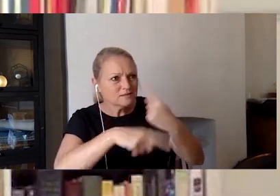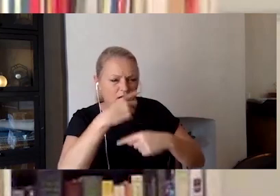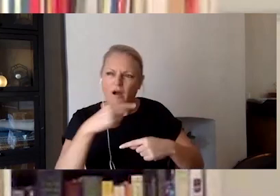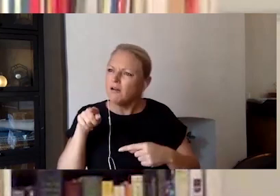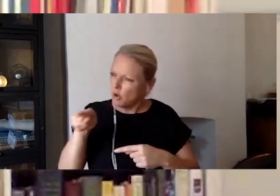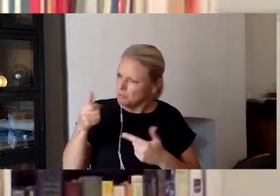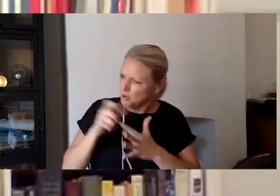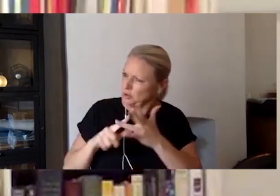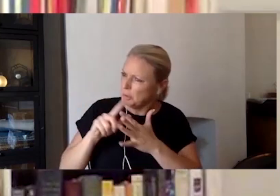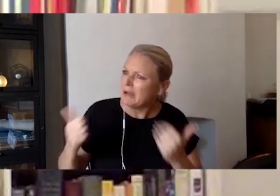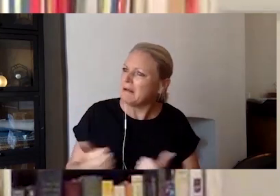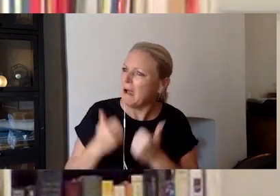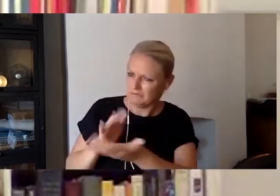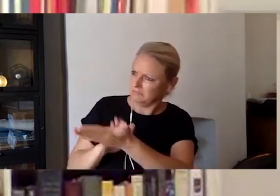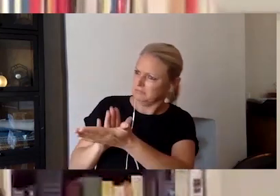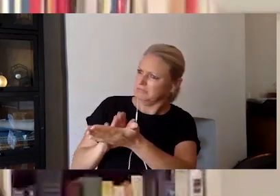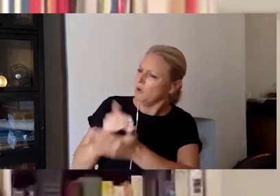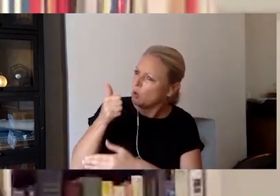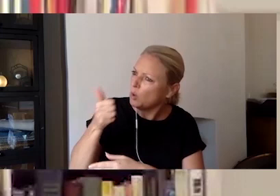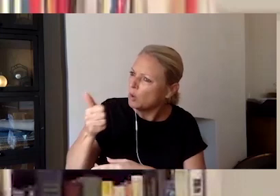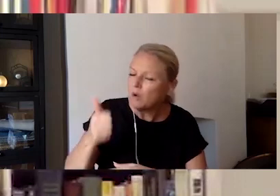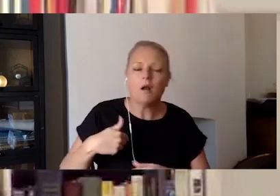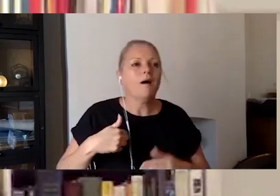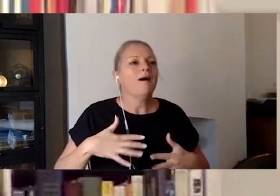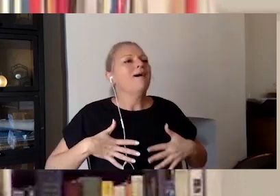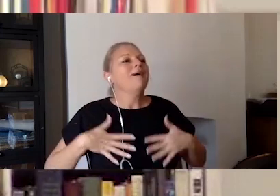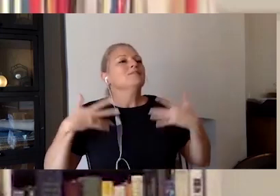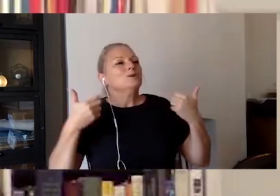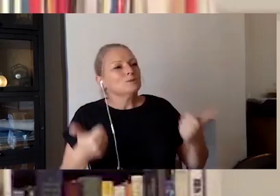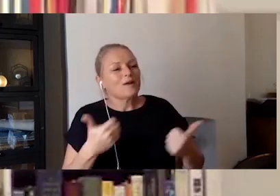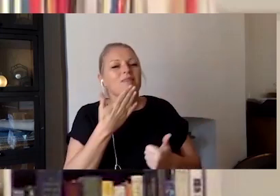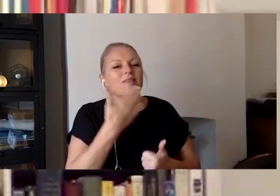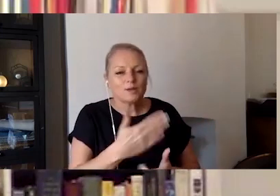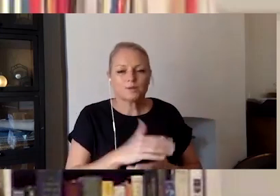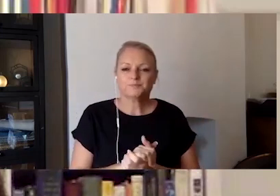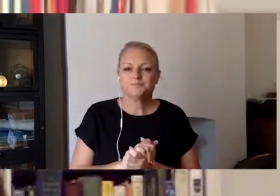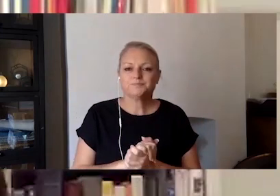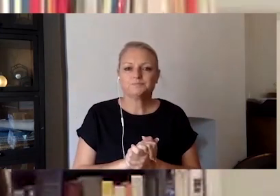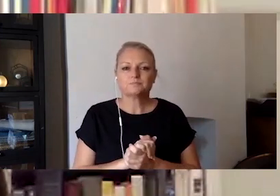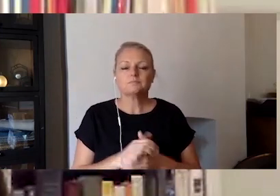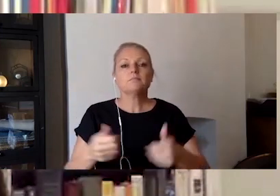about accessing mental health resources and services. First up, visit